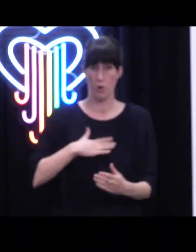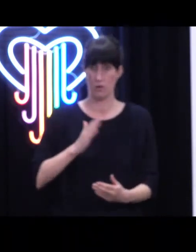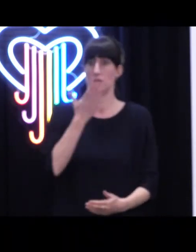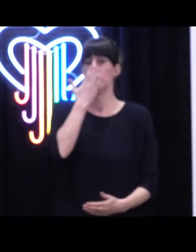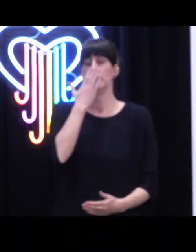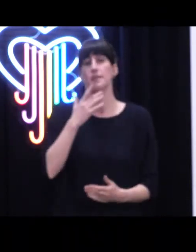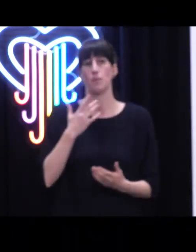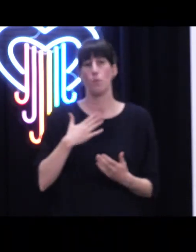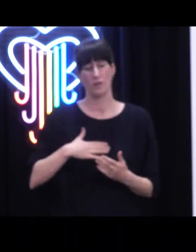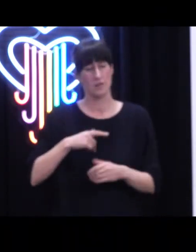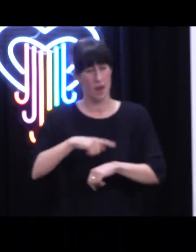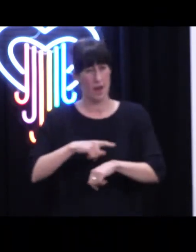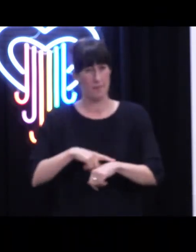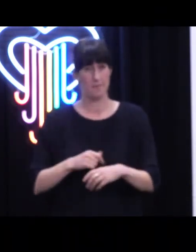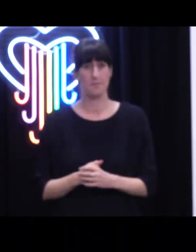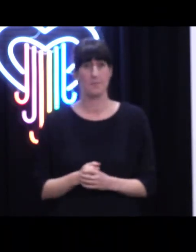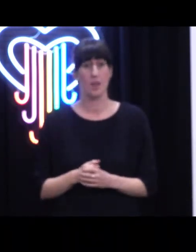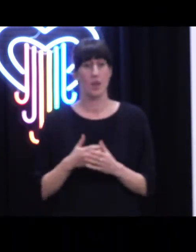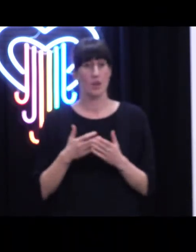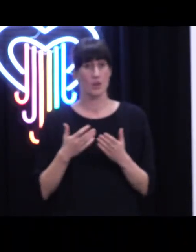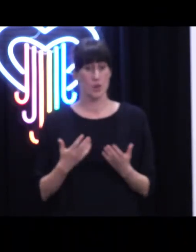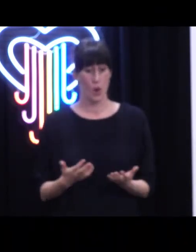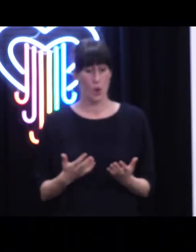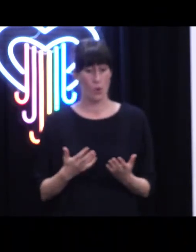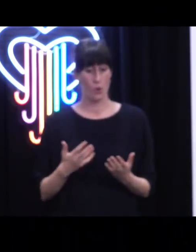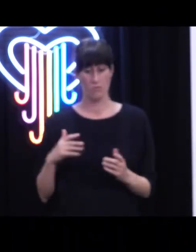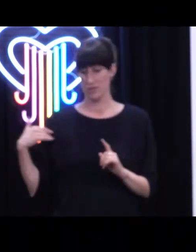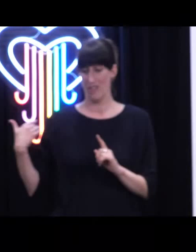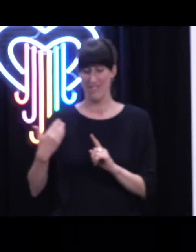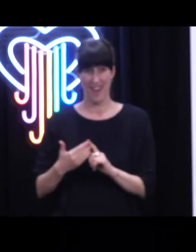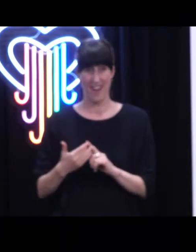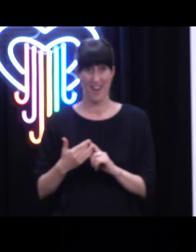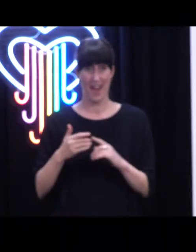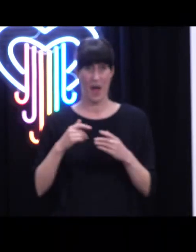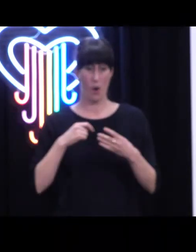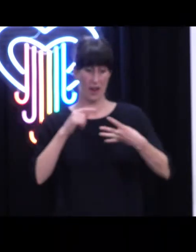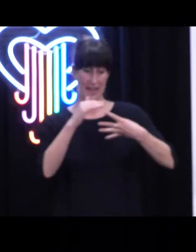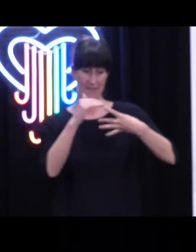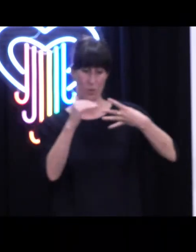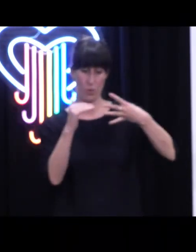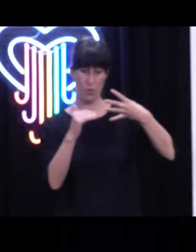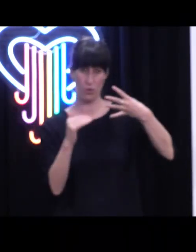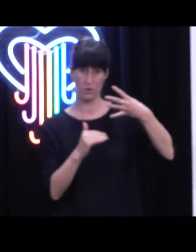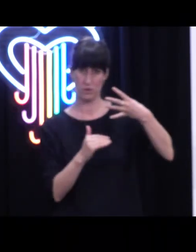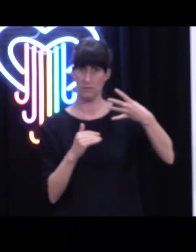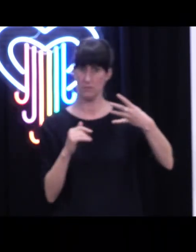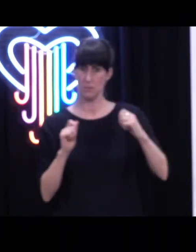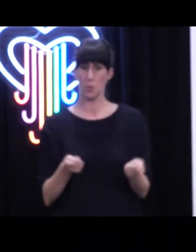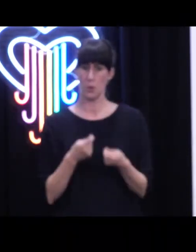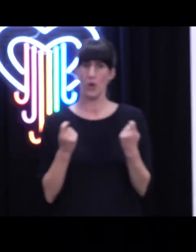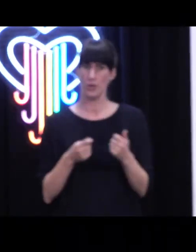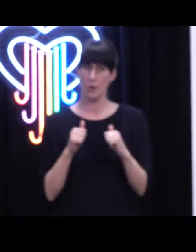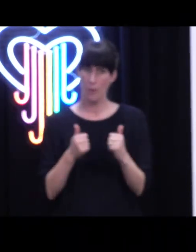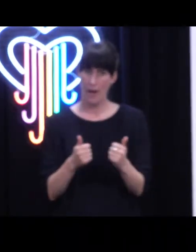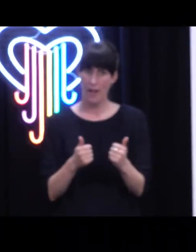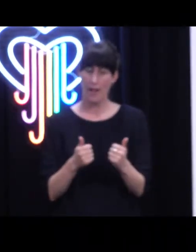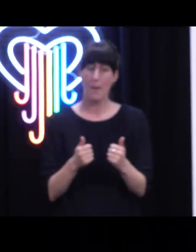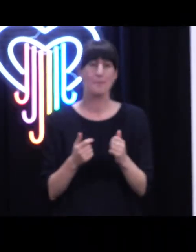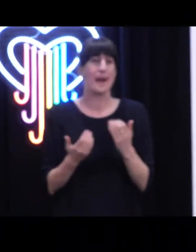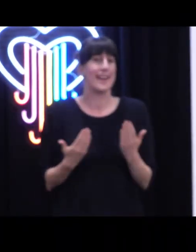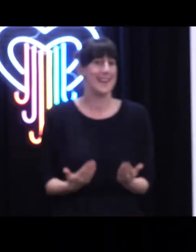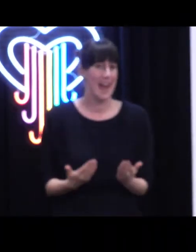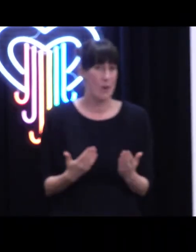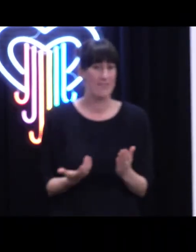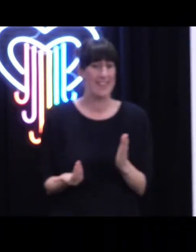consideration, though, is that our alert level system served us very well over the last year and a half, but as vaccines become part of our